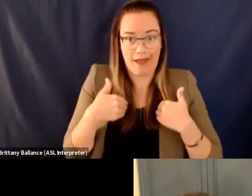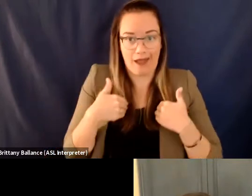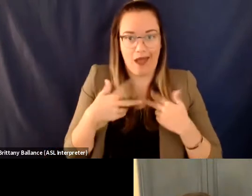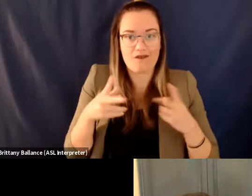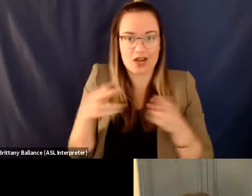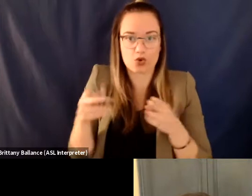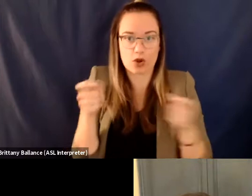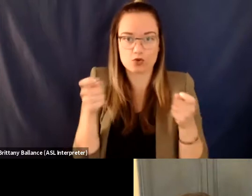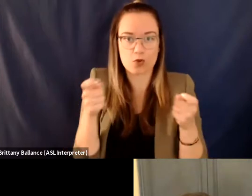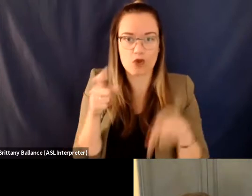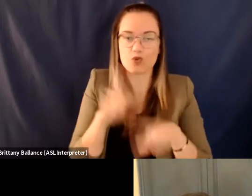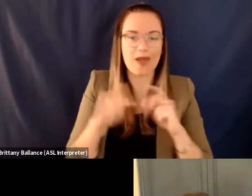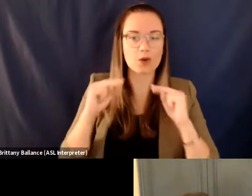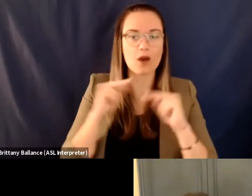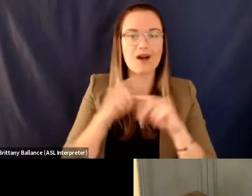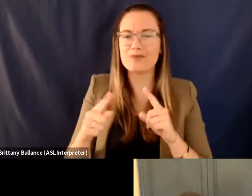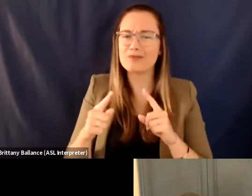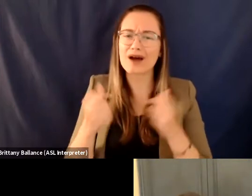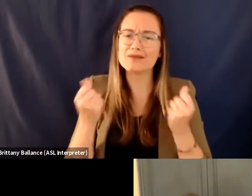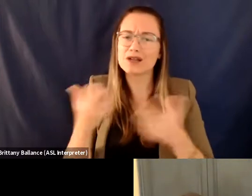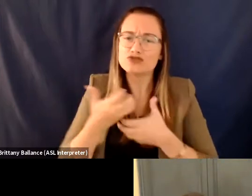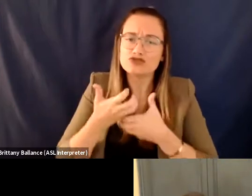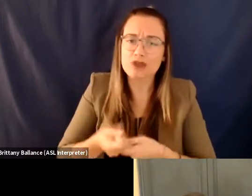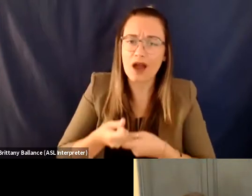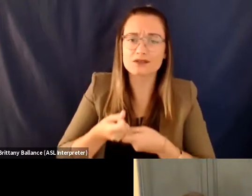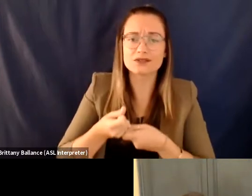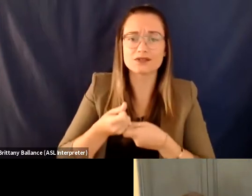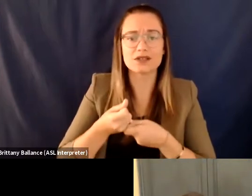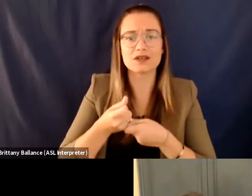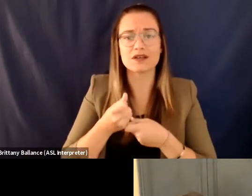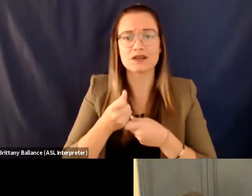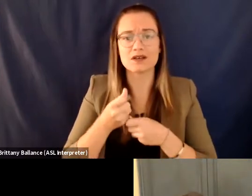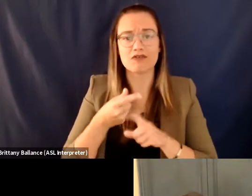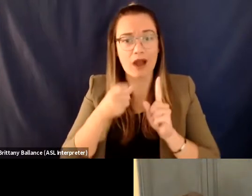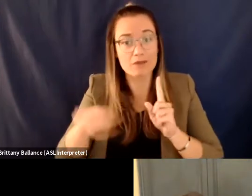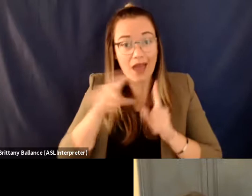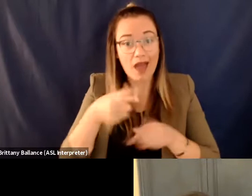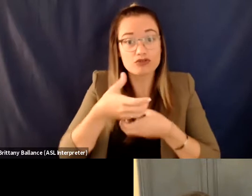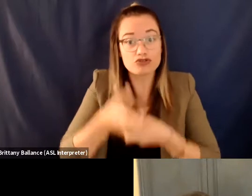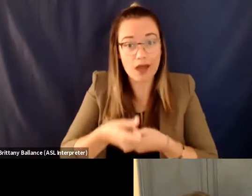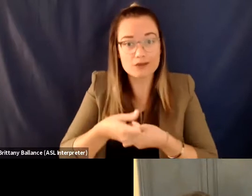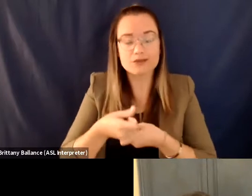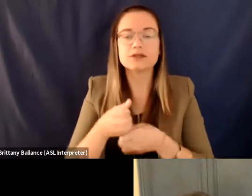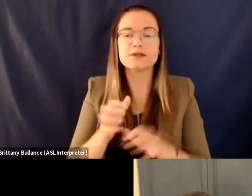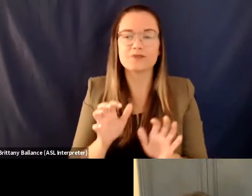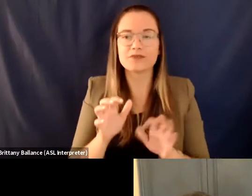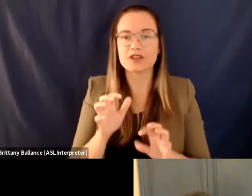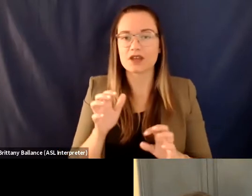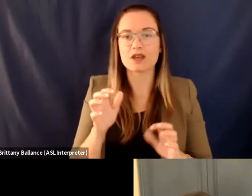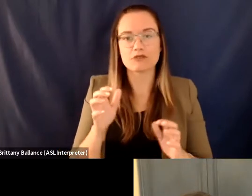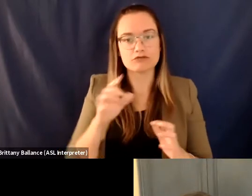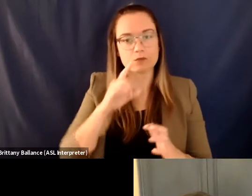non-negotiable, the amount of intimacy and trust that you're asking for and receiving from your subjects, I think does